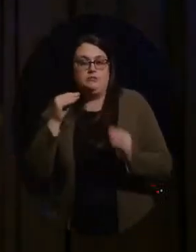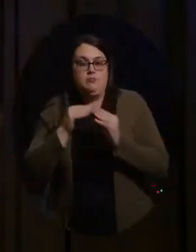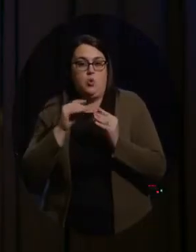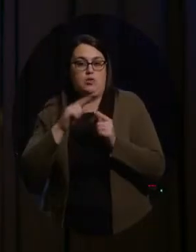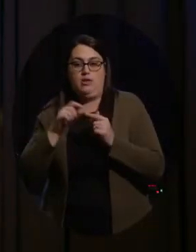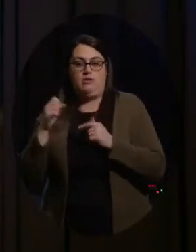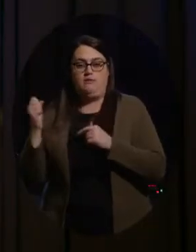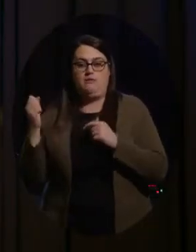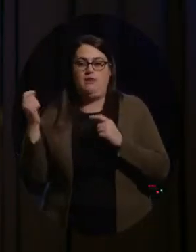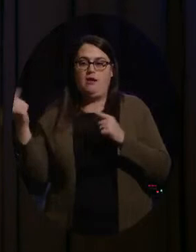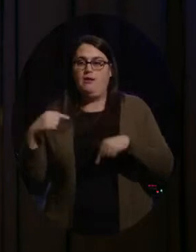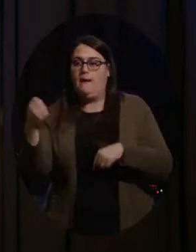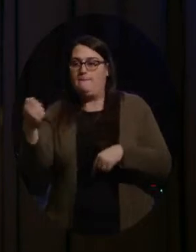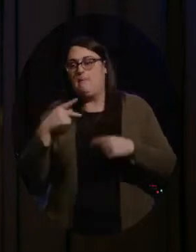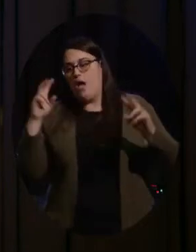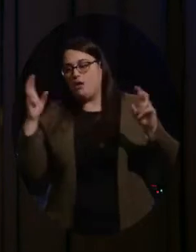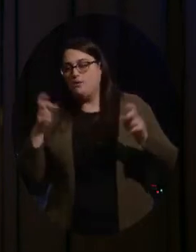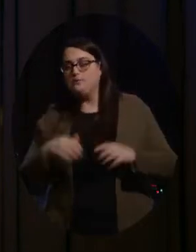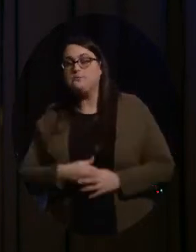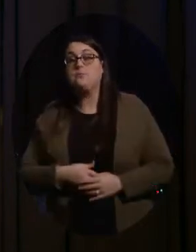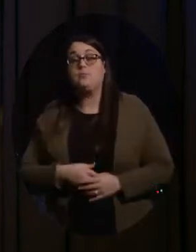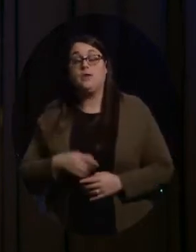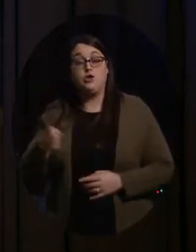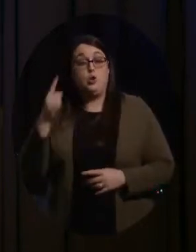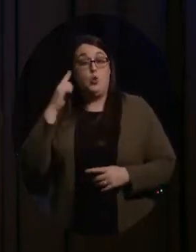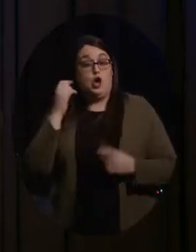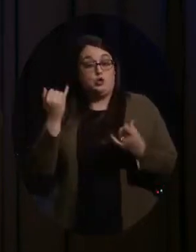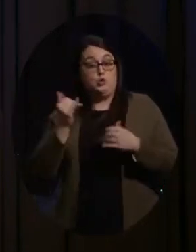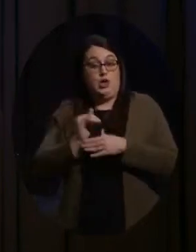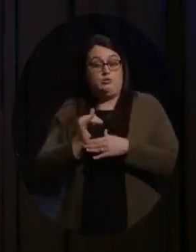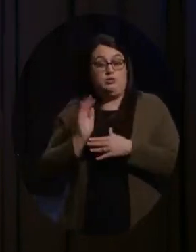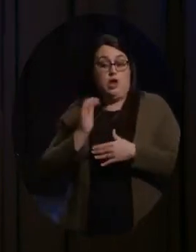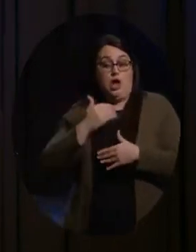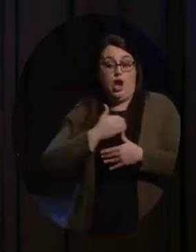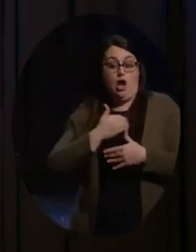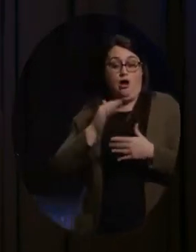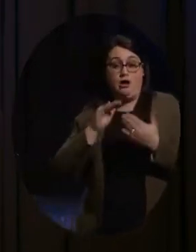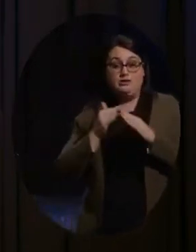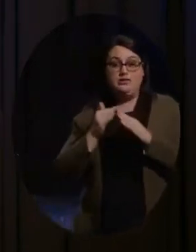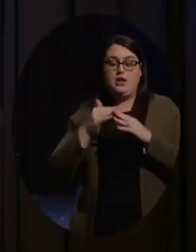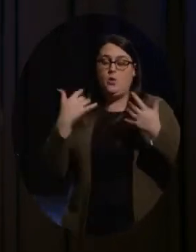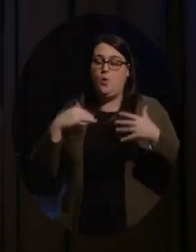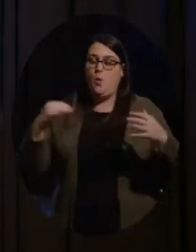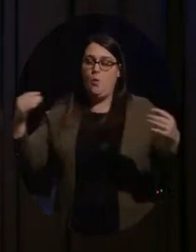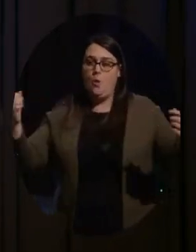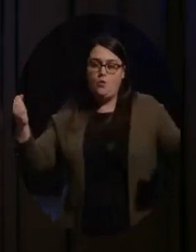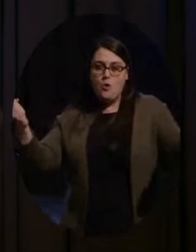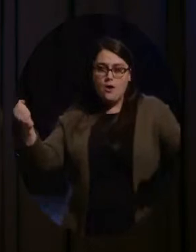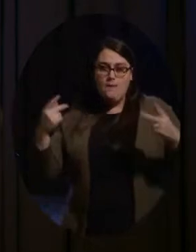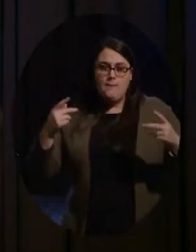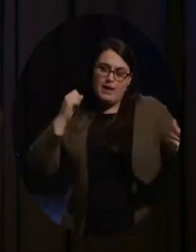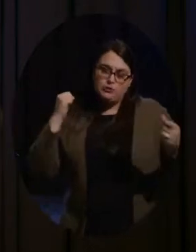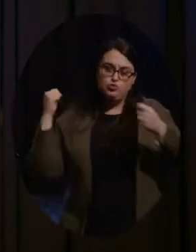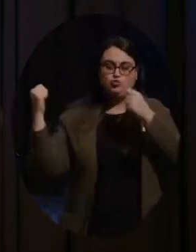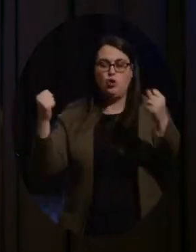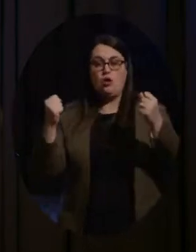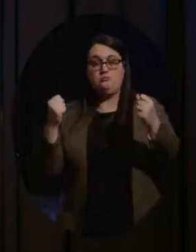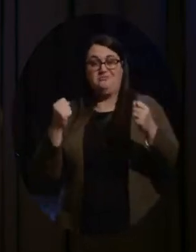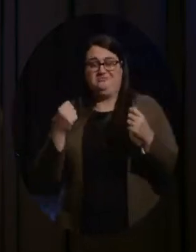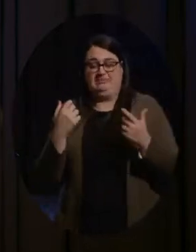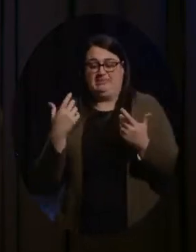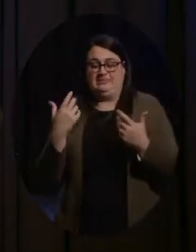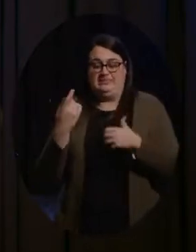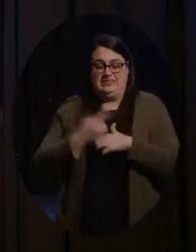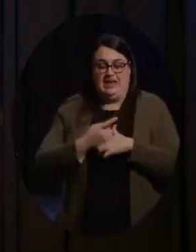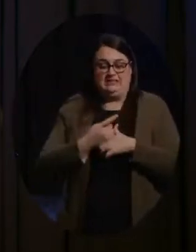comeback. As you heard tonight, our city is roaring back. Gone are the days